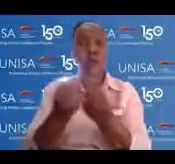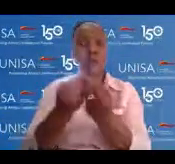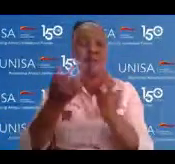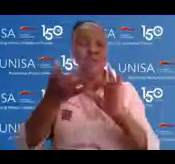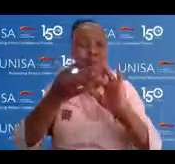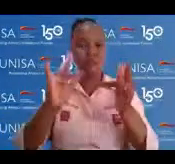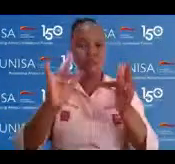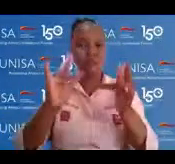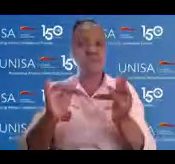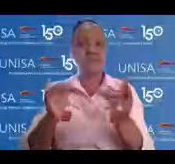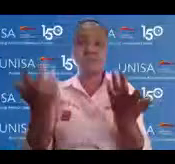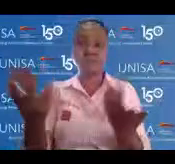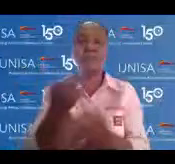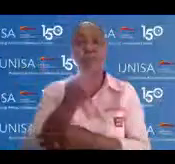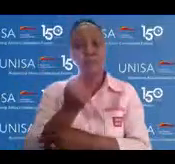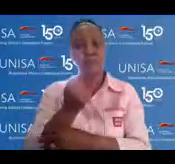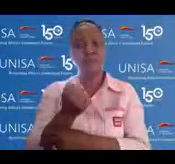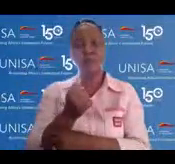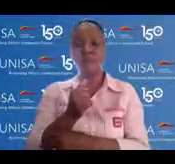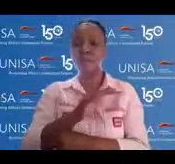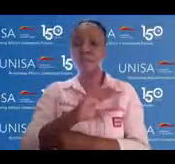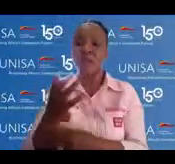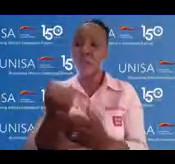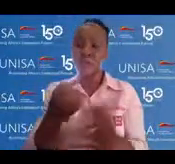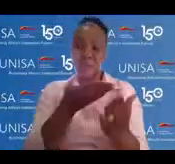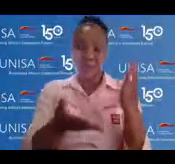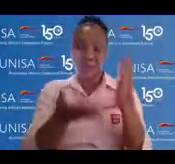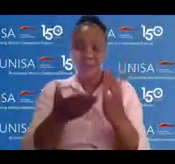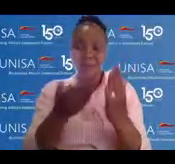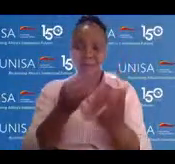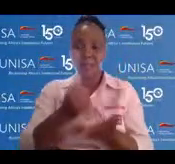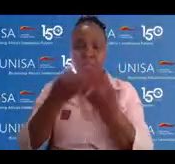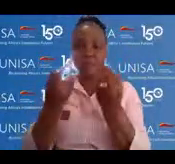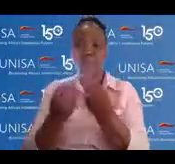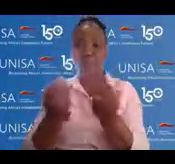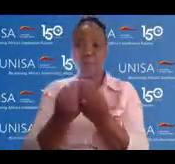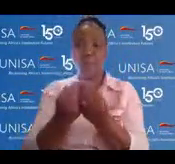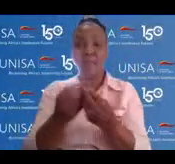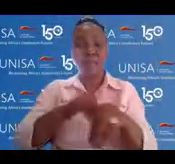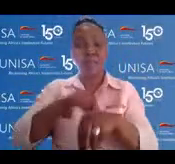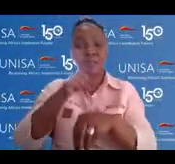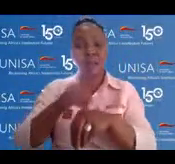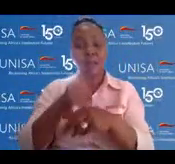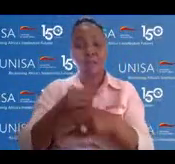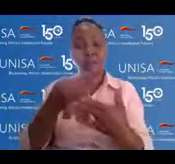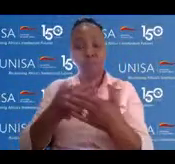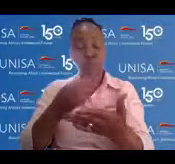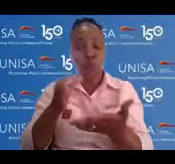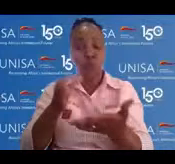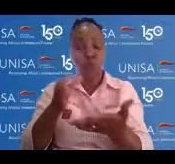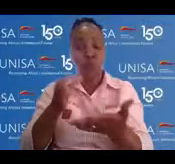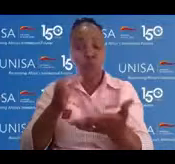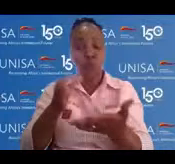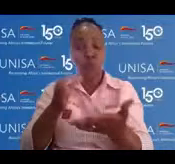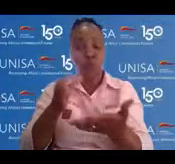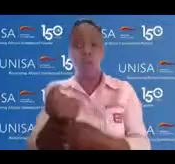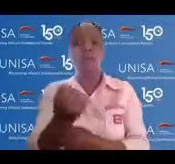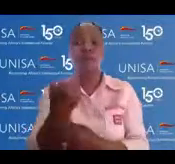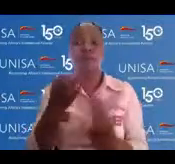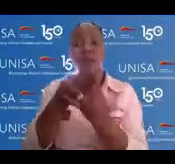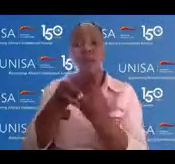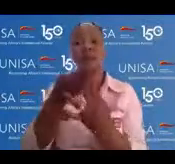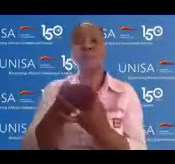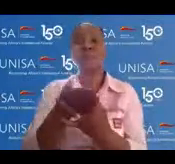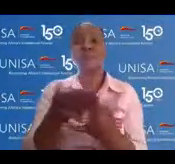please, if you don't have these devices, you have declared to the university before you register that you have access to them. But like I